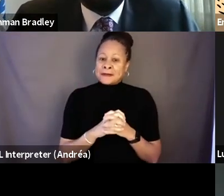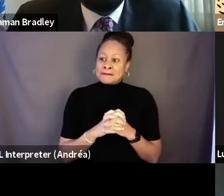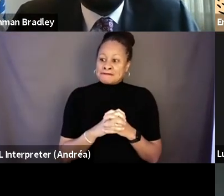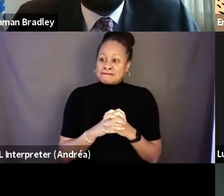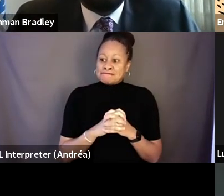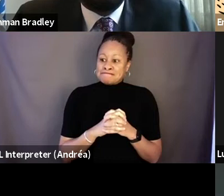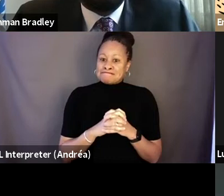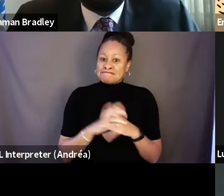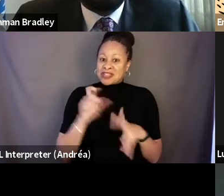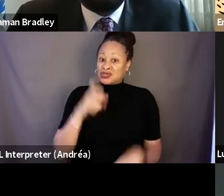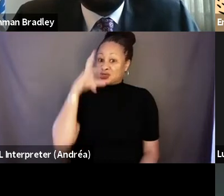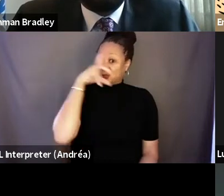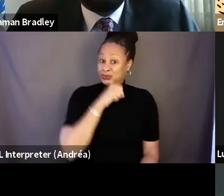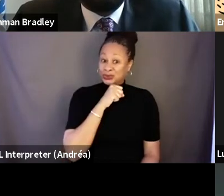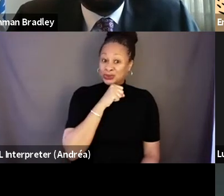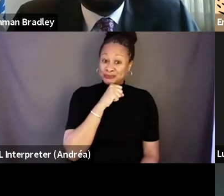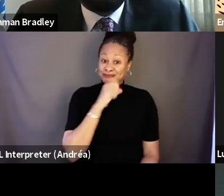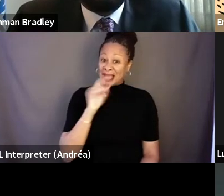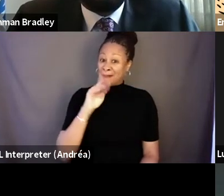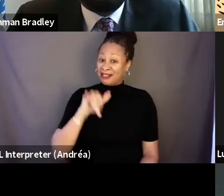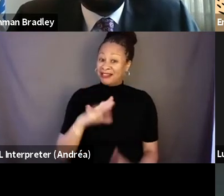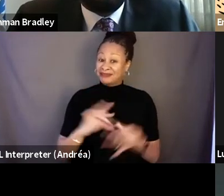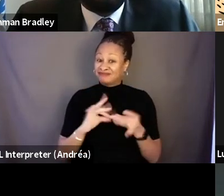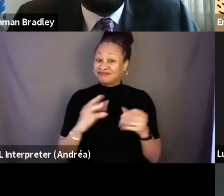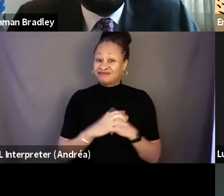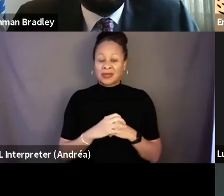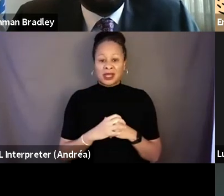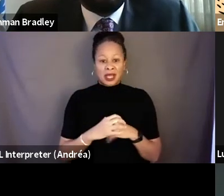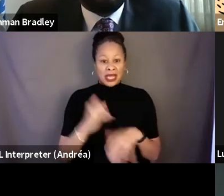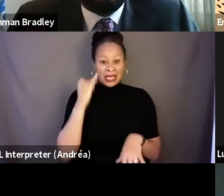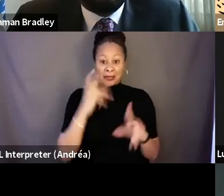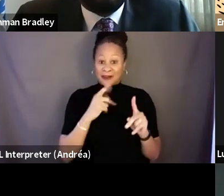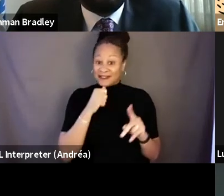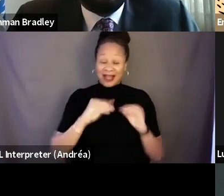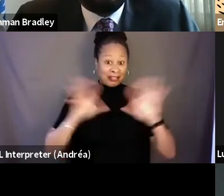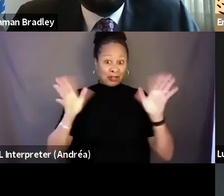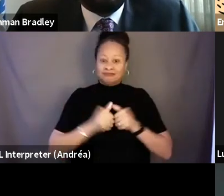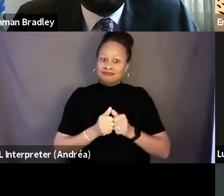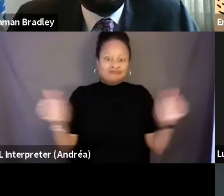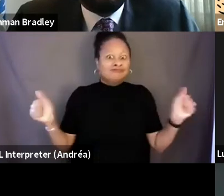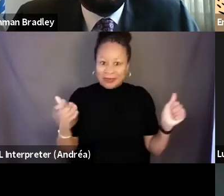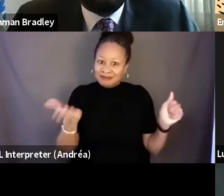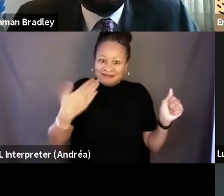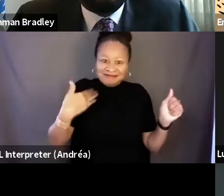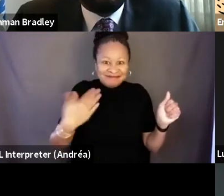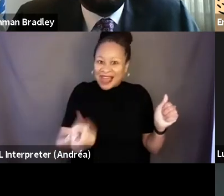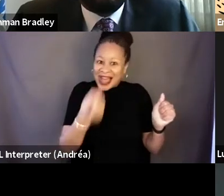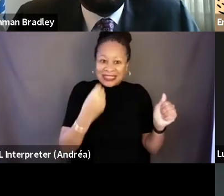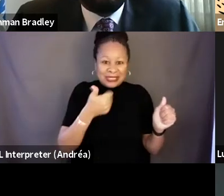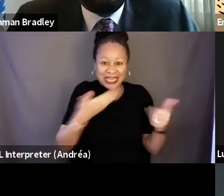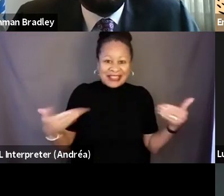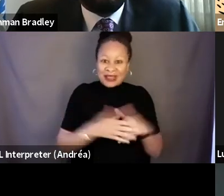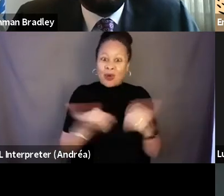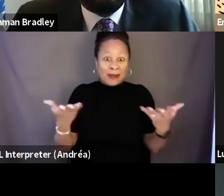need to assume that unless people have really been open about, hey, please ask me anything, or I'm here to talk